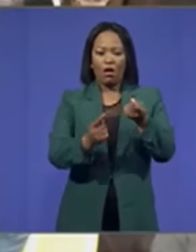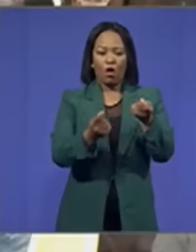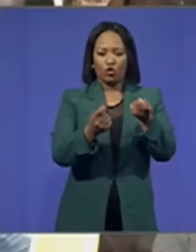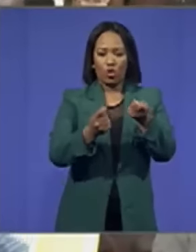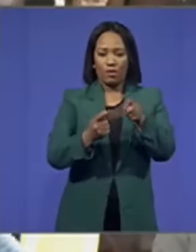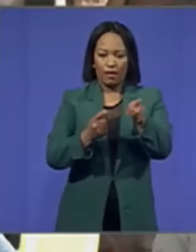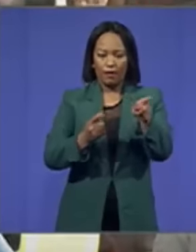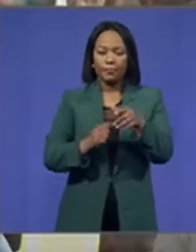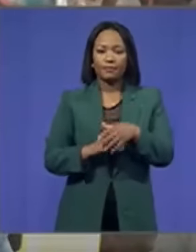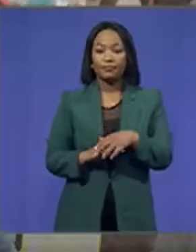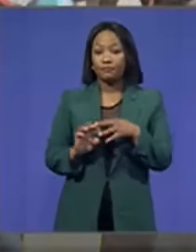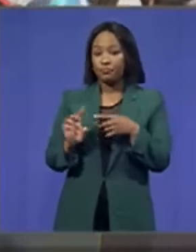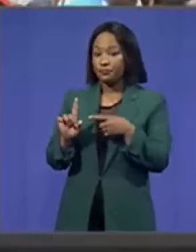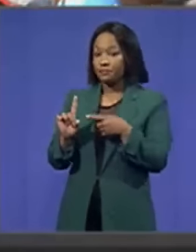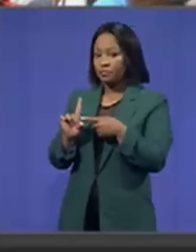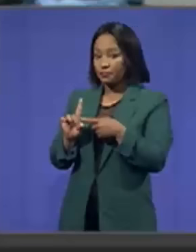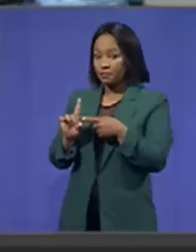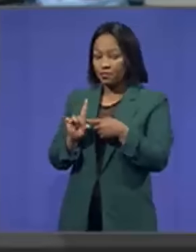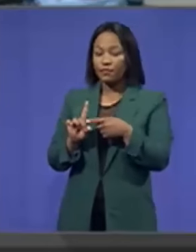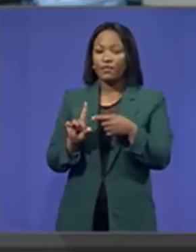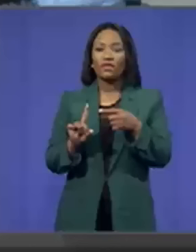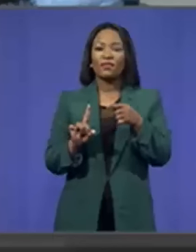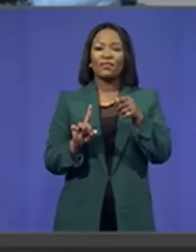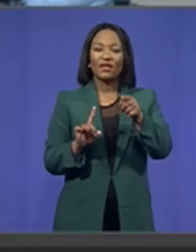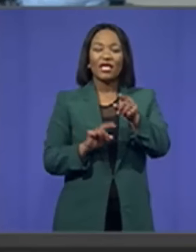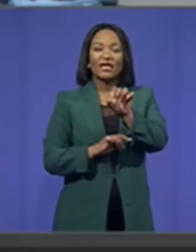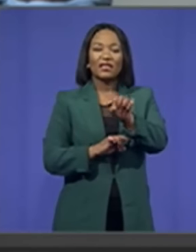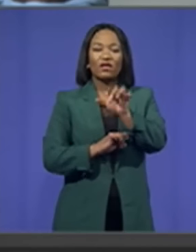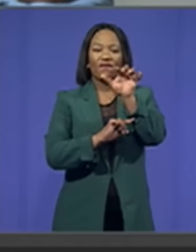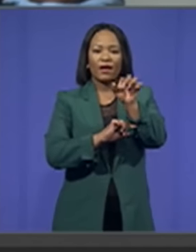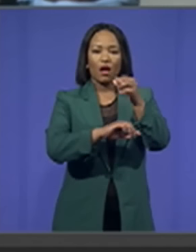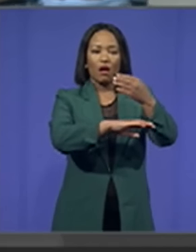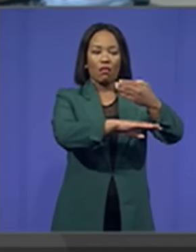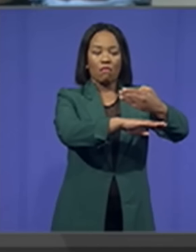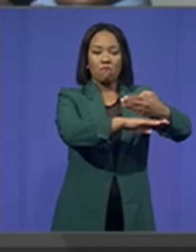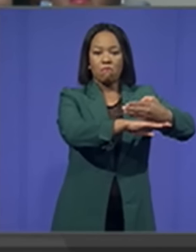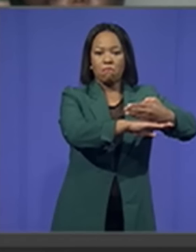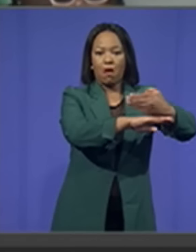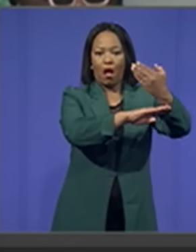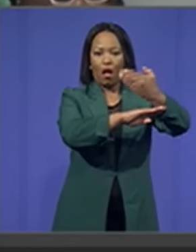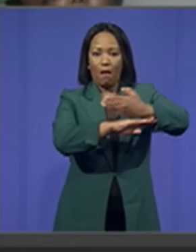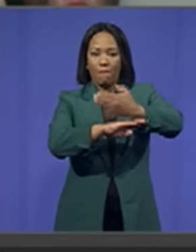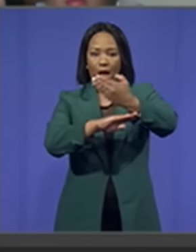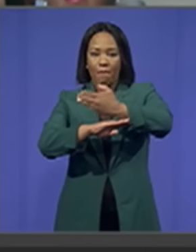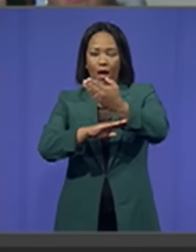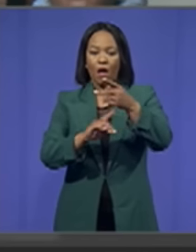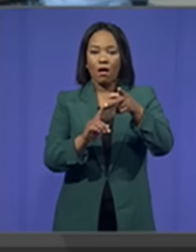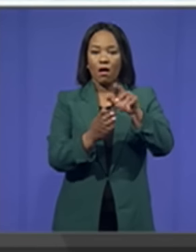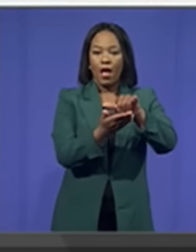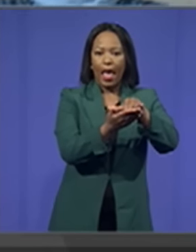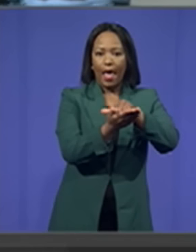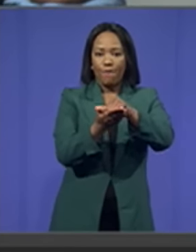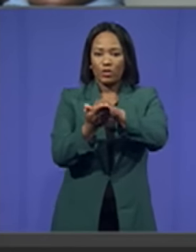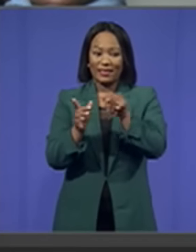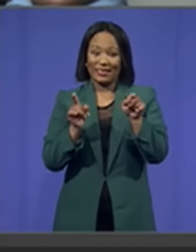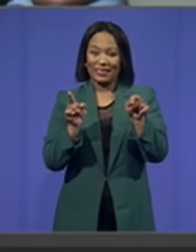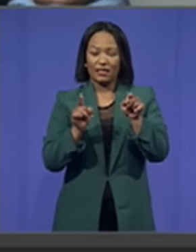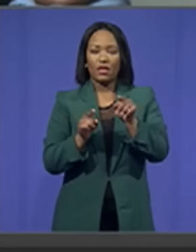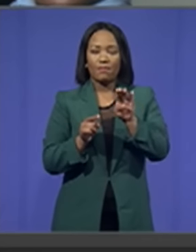Nkobese Zuma o re madiboho a Afrika Borwa a lokela ho ntlafatswa. We want the BMA to be able to increase